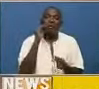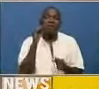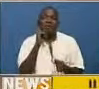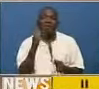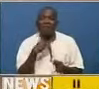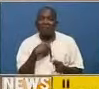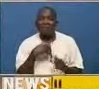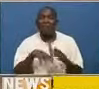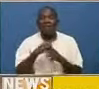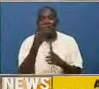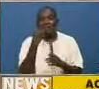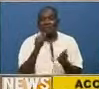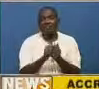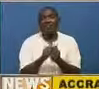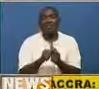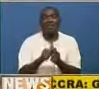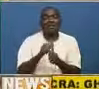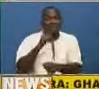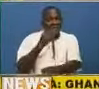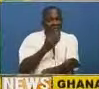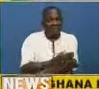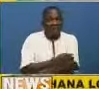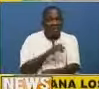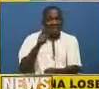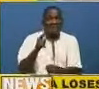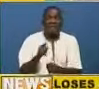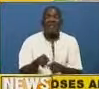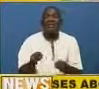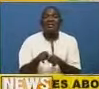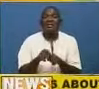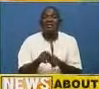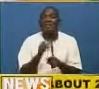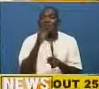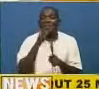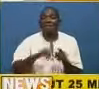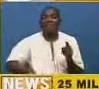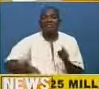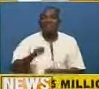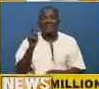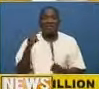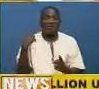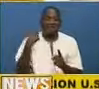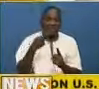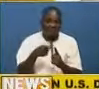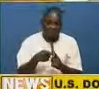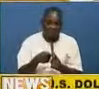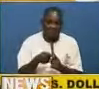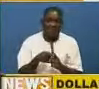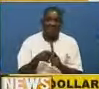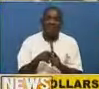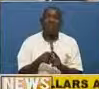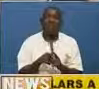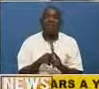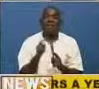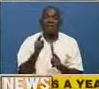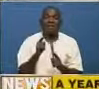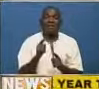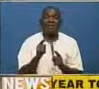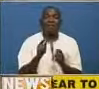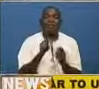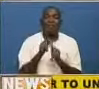it, Rita herself was raised on the streets by her mother until she passed on in